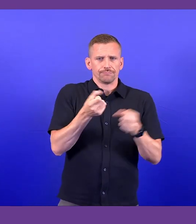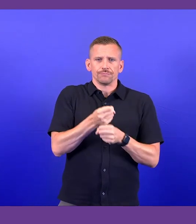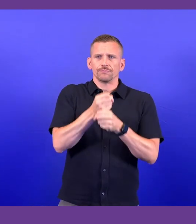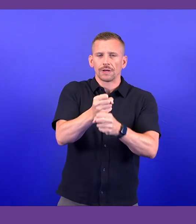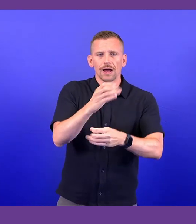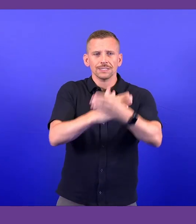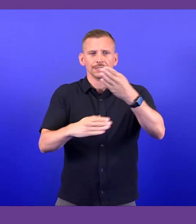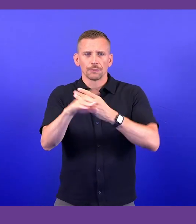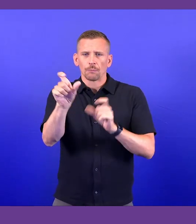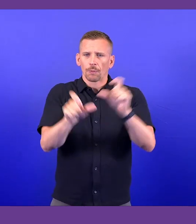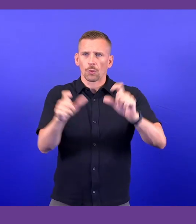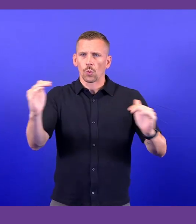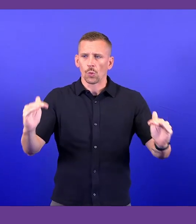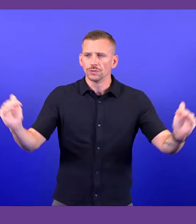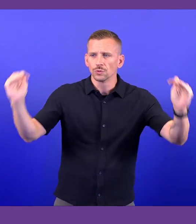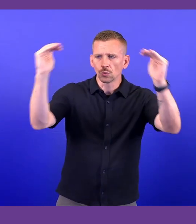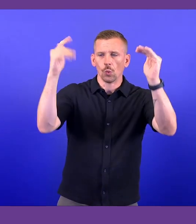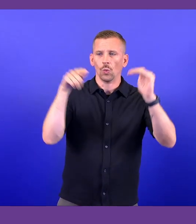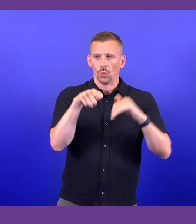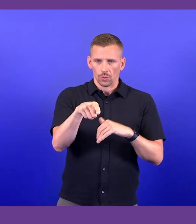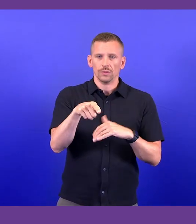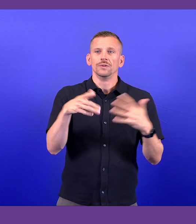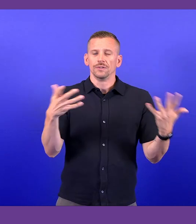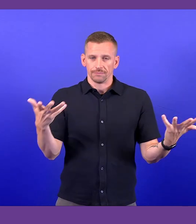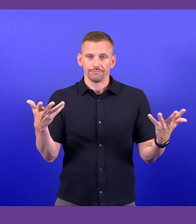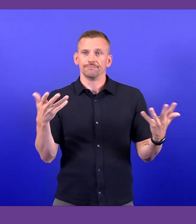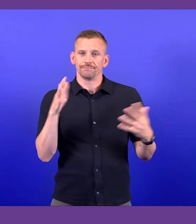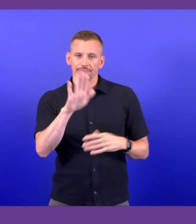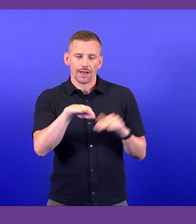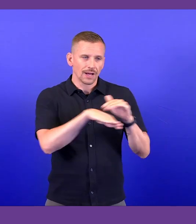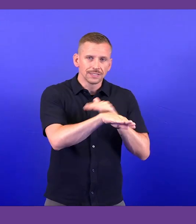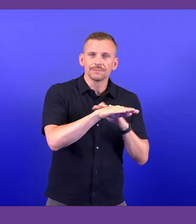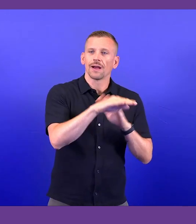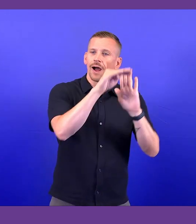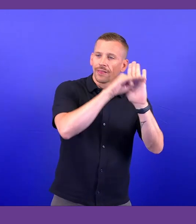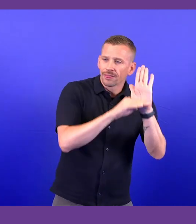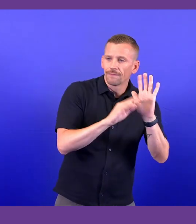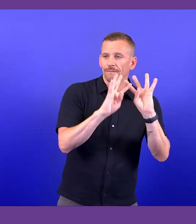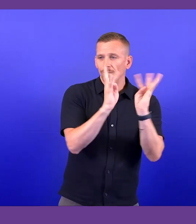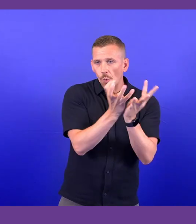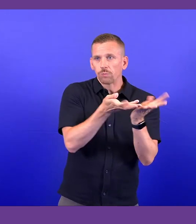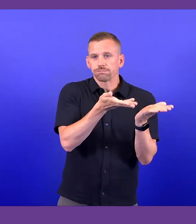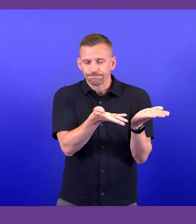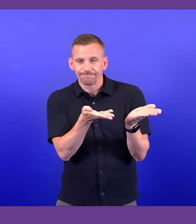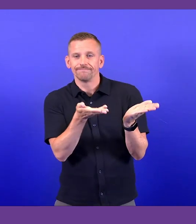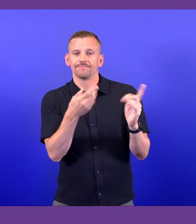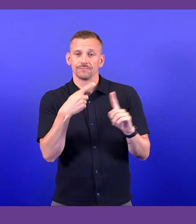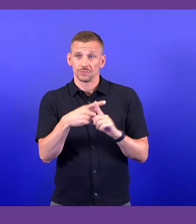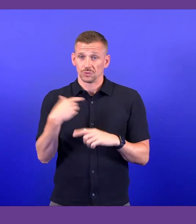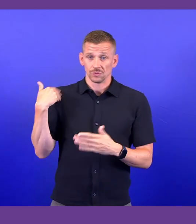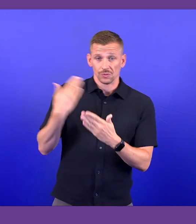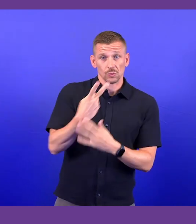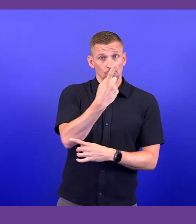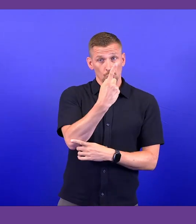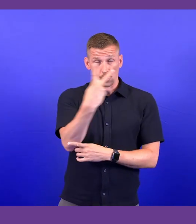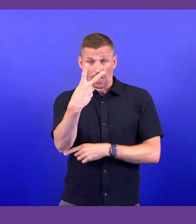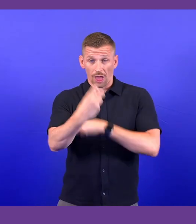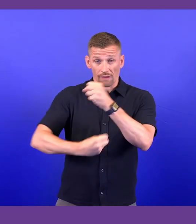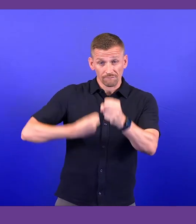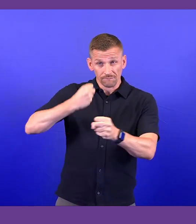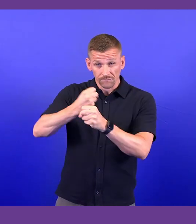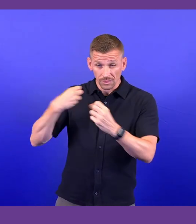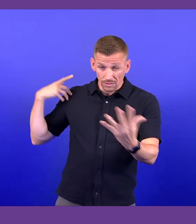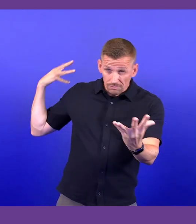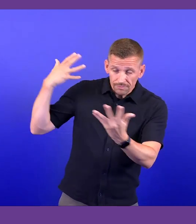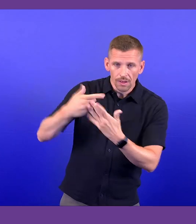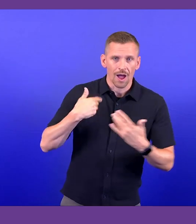Act from the very beginning, so for 12 years ago. And I'm very happy today to see, let's say, the fruits of our